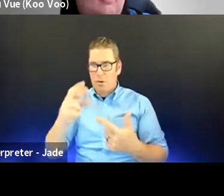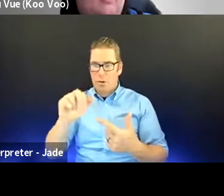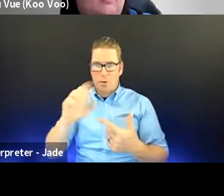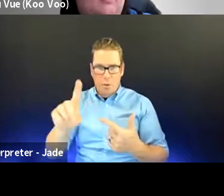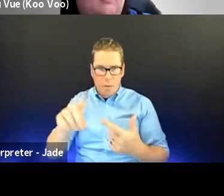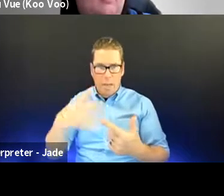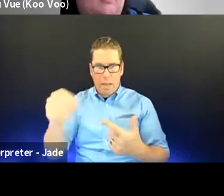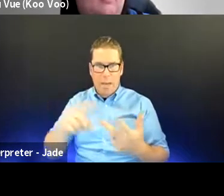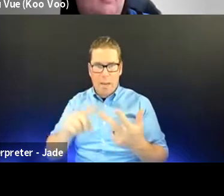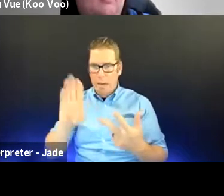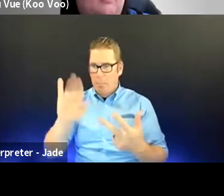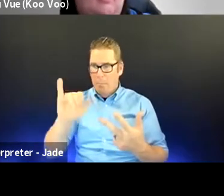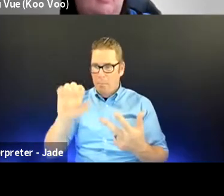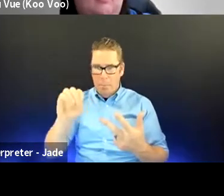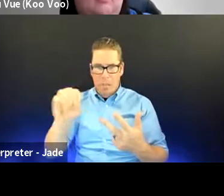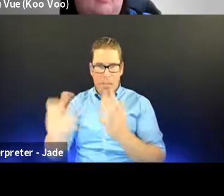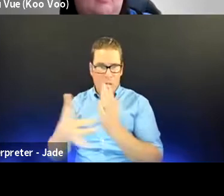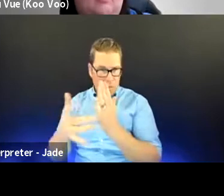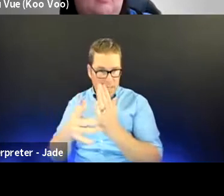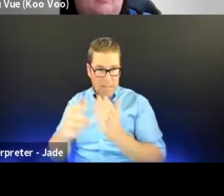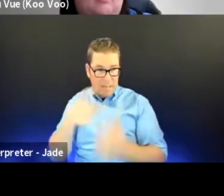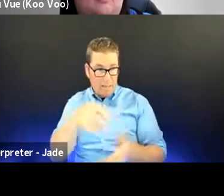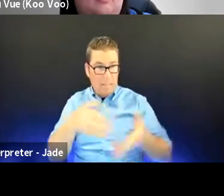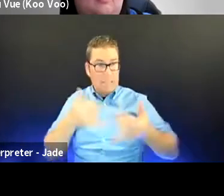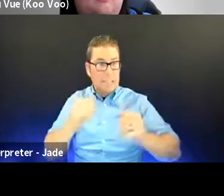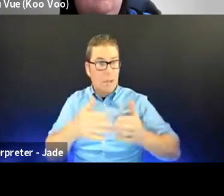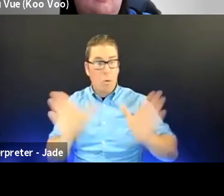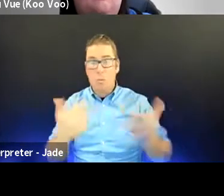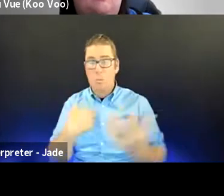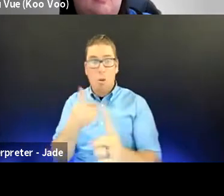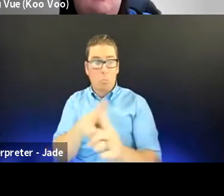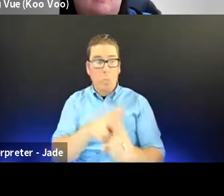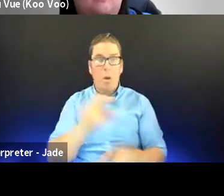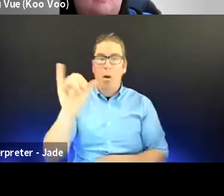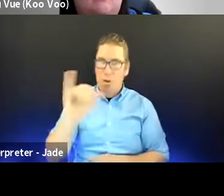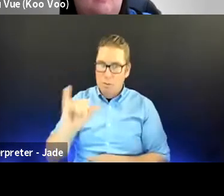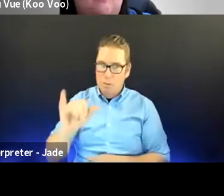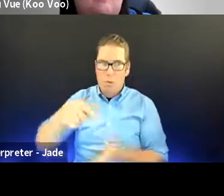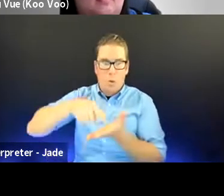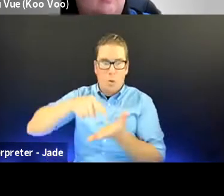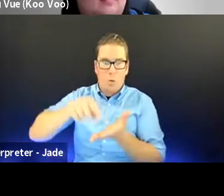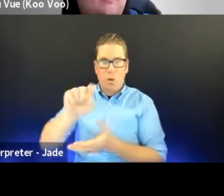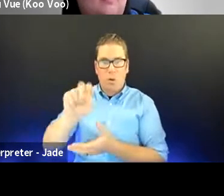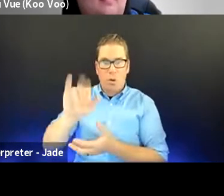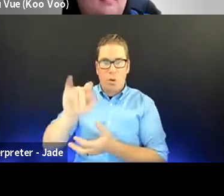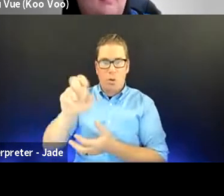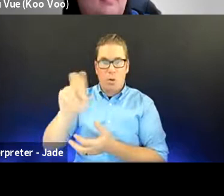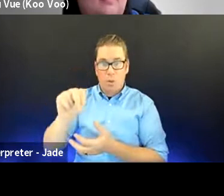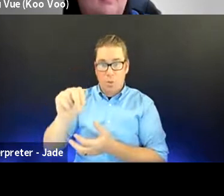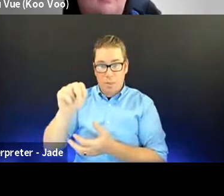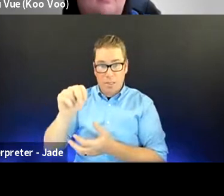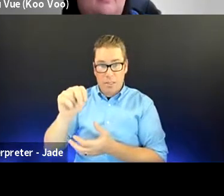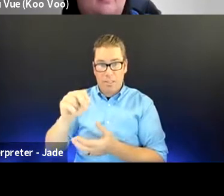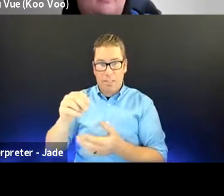And, you know, it was great that they also had a tuition waiver for out-of-state students. So that, to me, was just telling me this is where I should go. And I